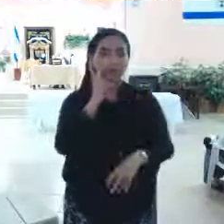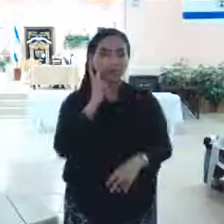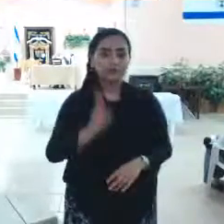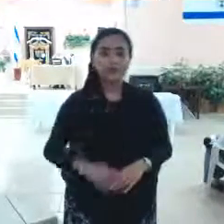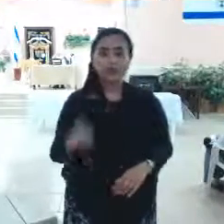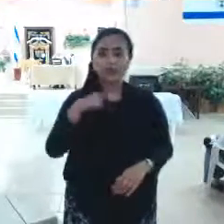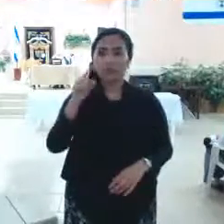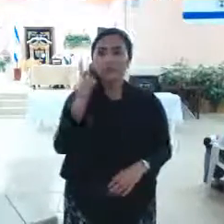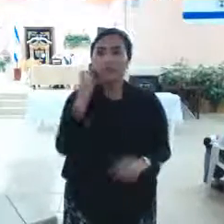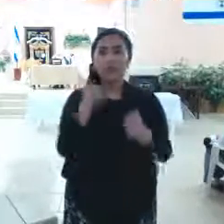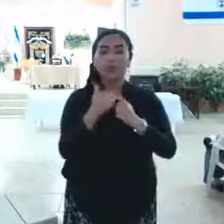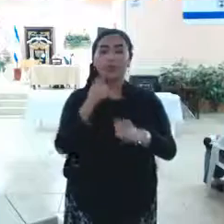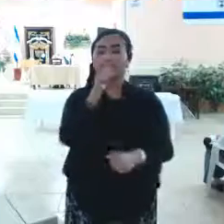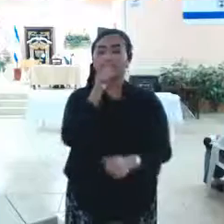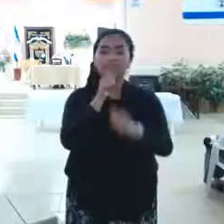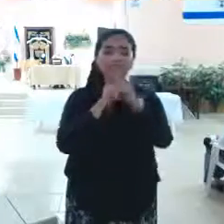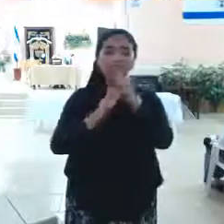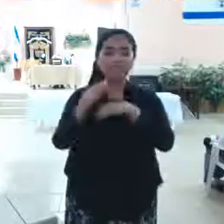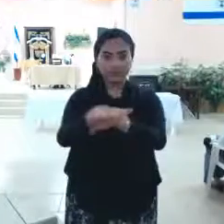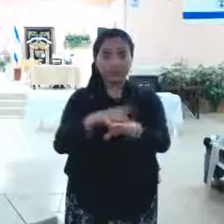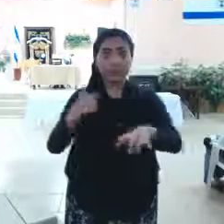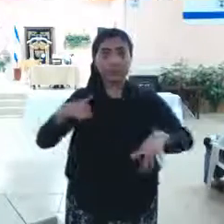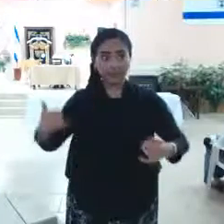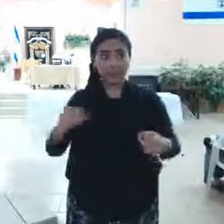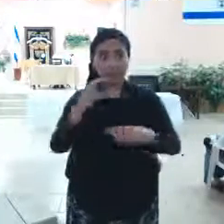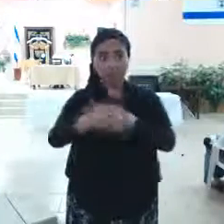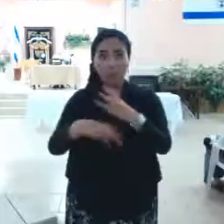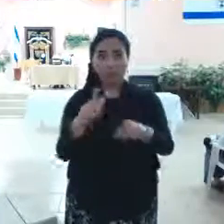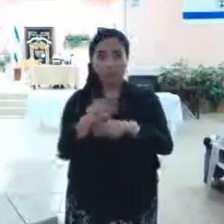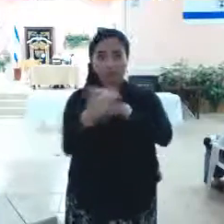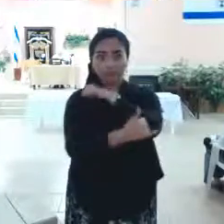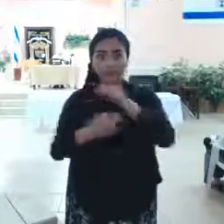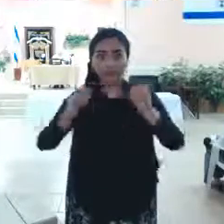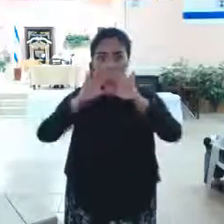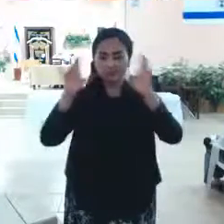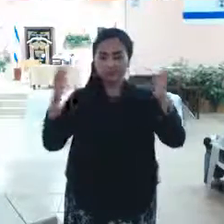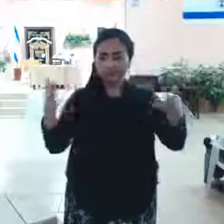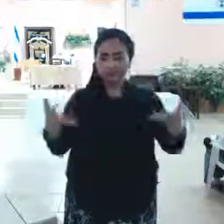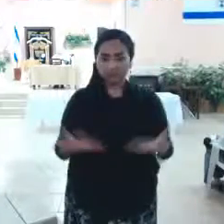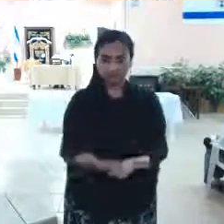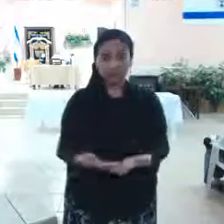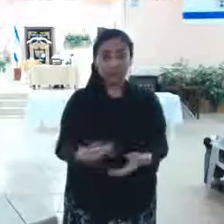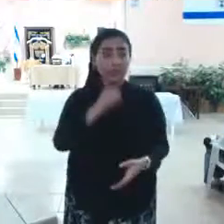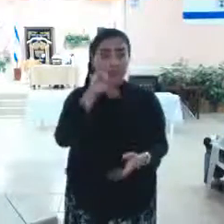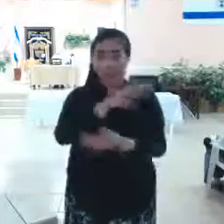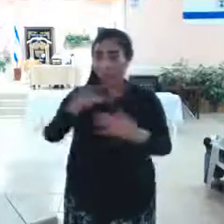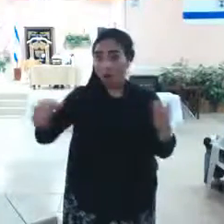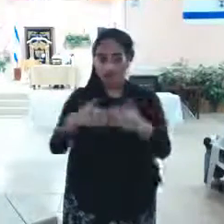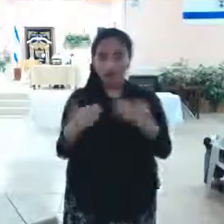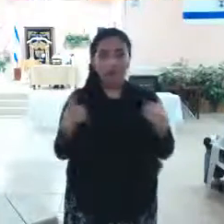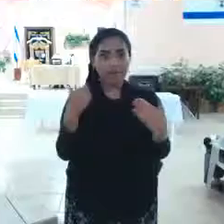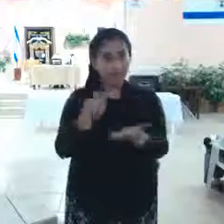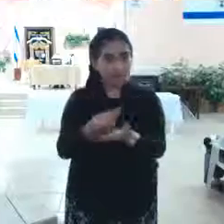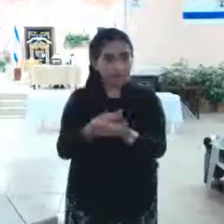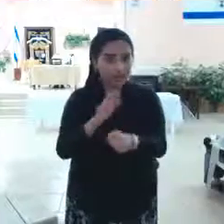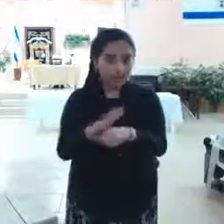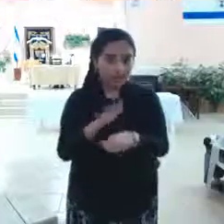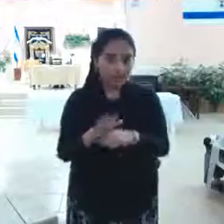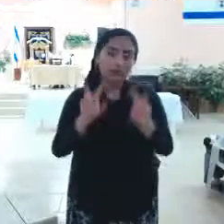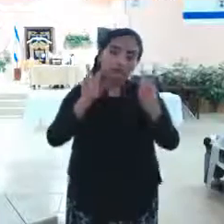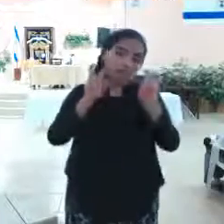Like, let's see this calmly. We are spread in the nations. Not